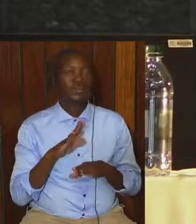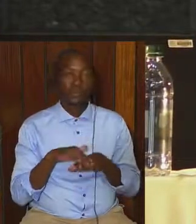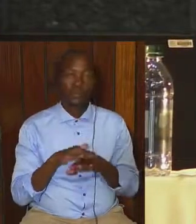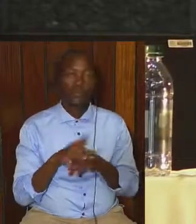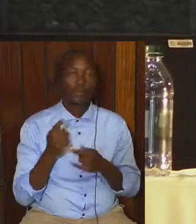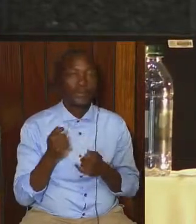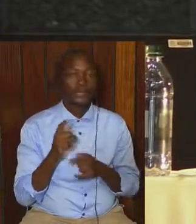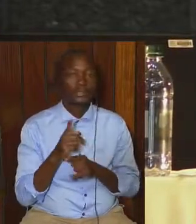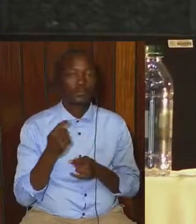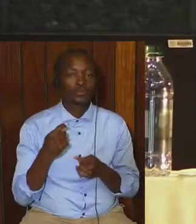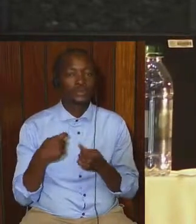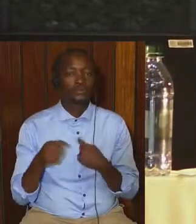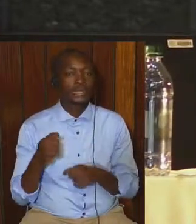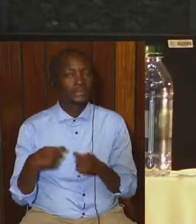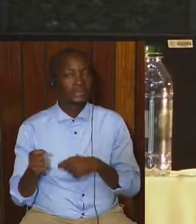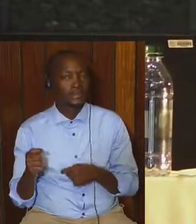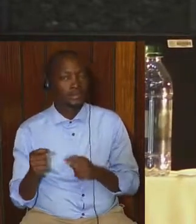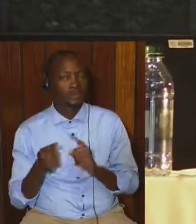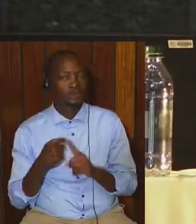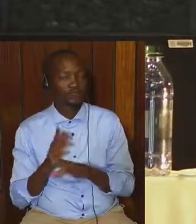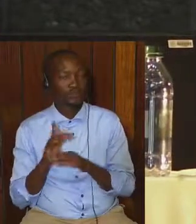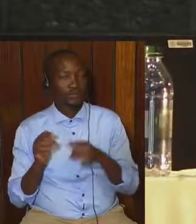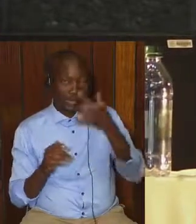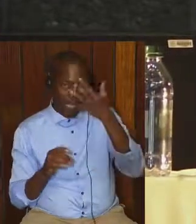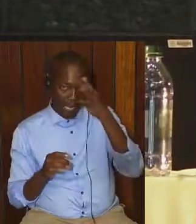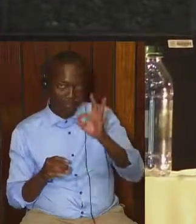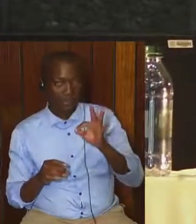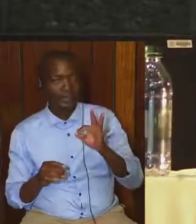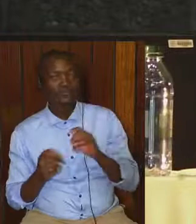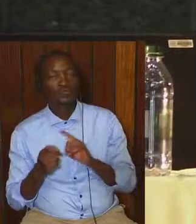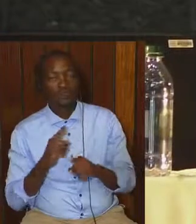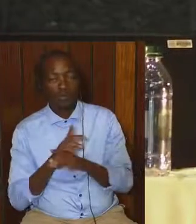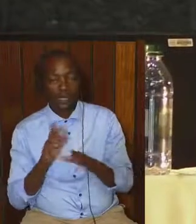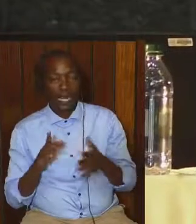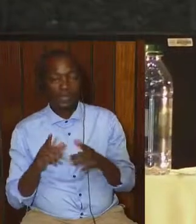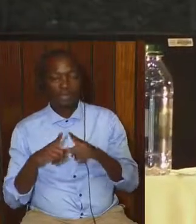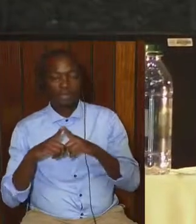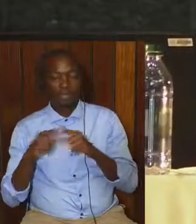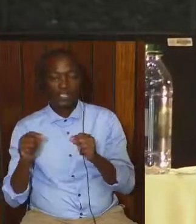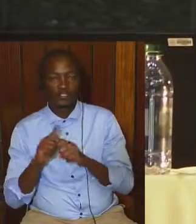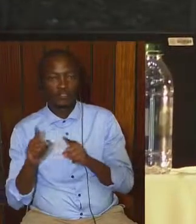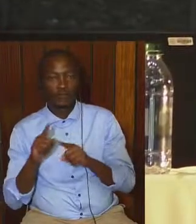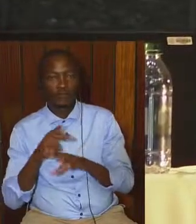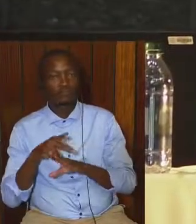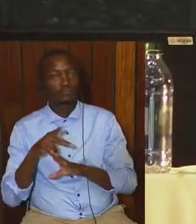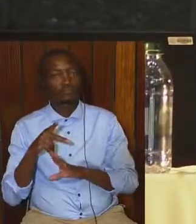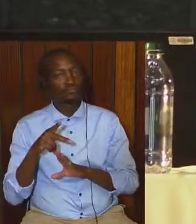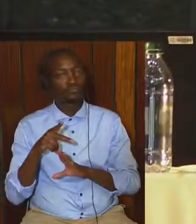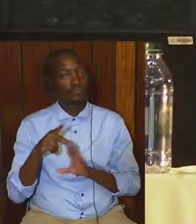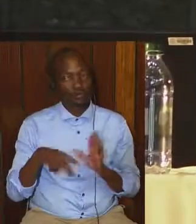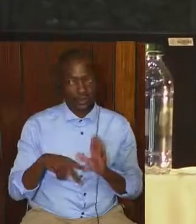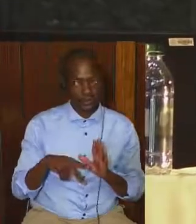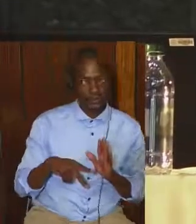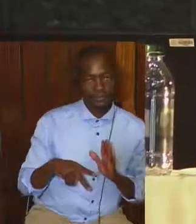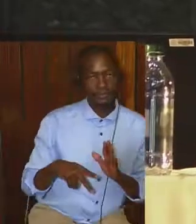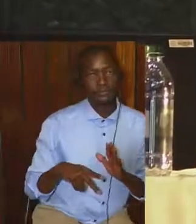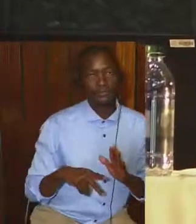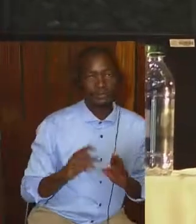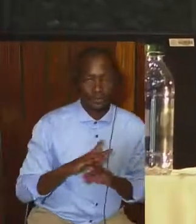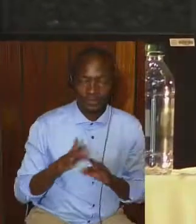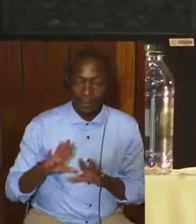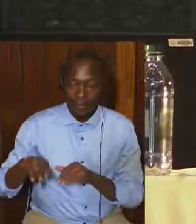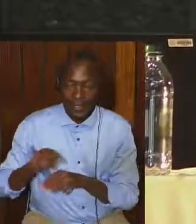that will be spent from the government for non-completion of projects and abandonment of the